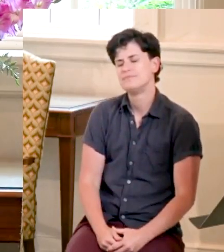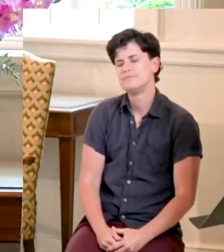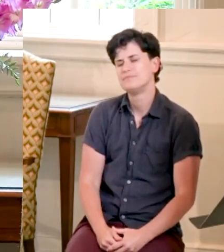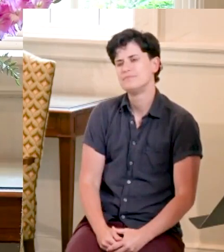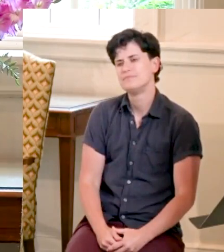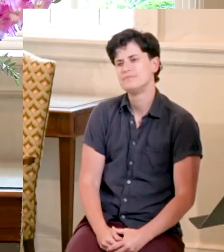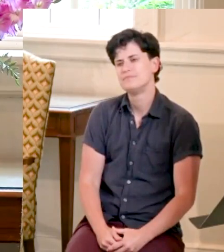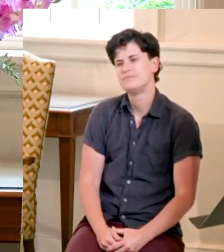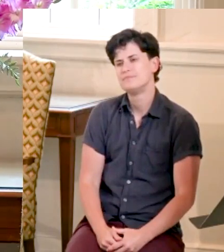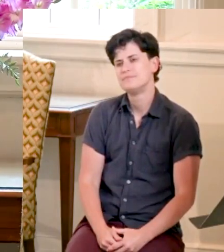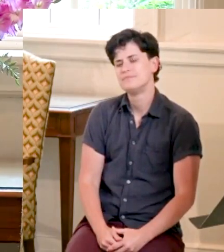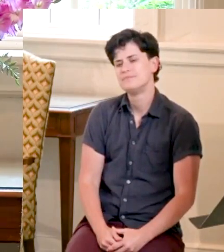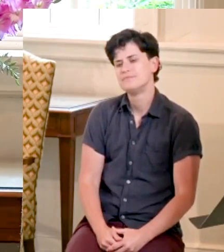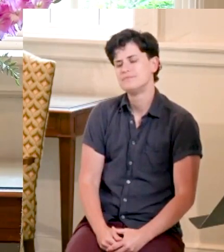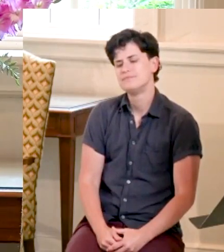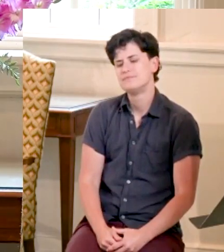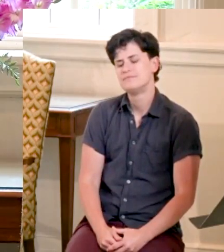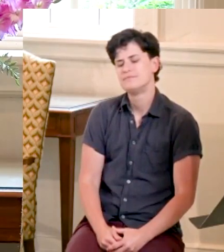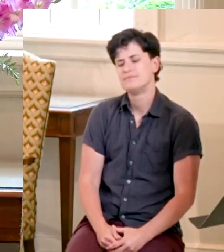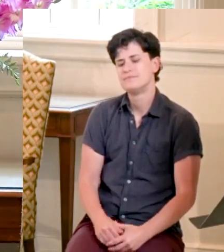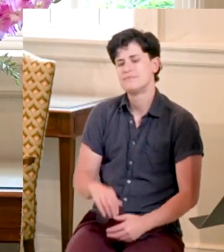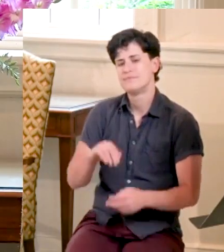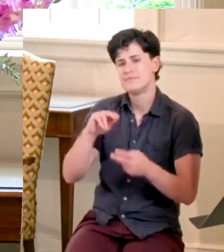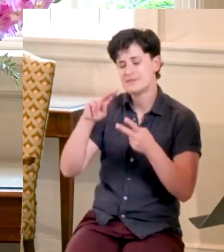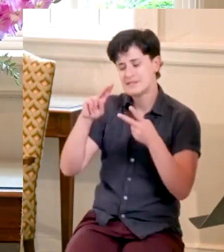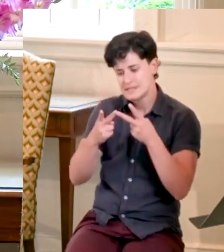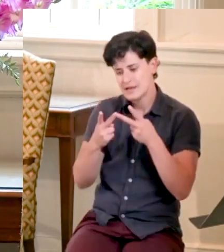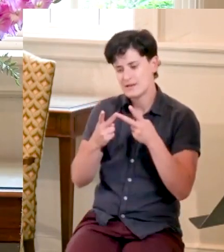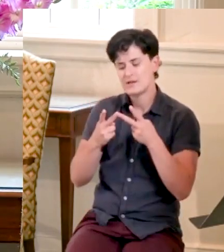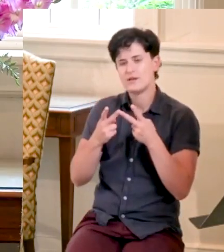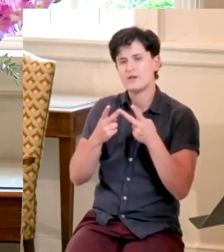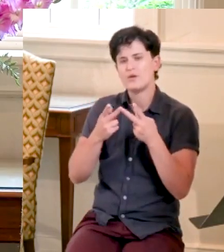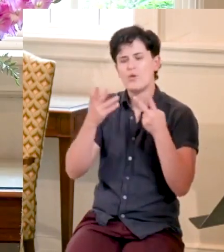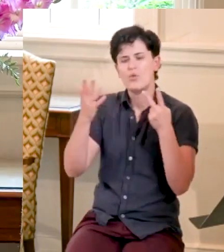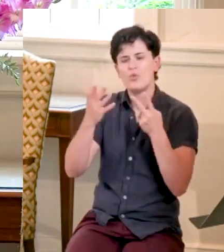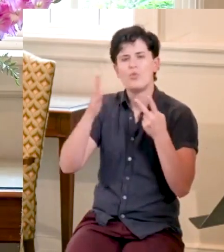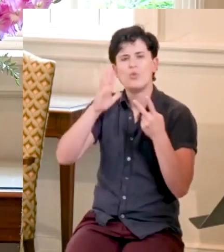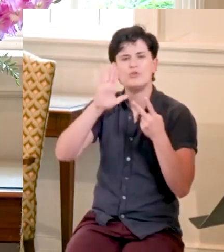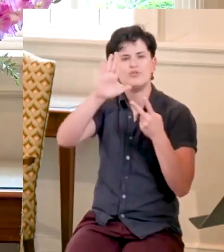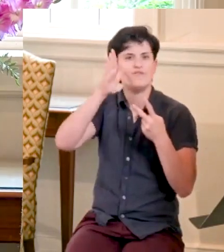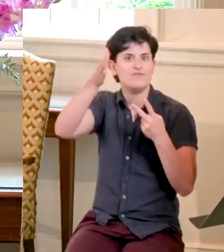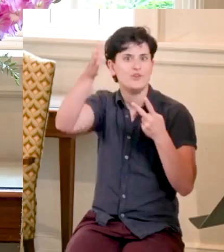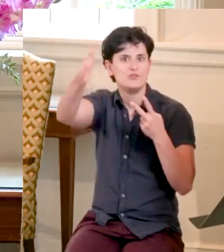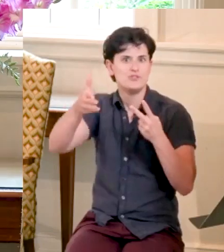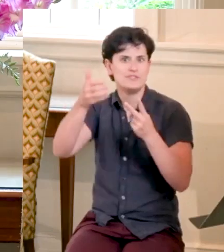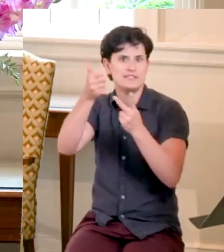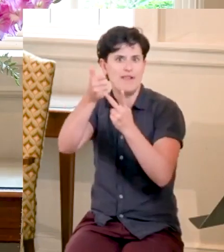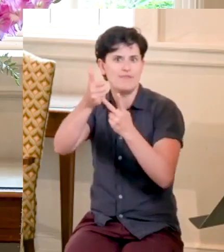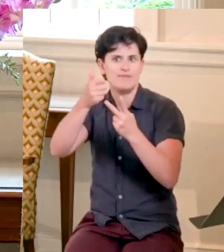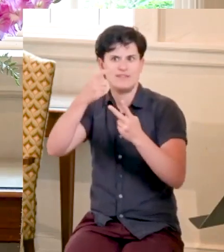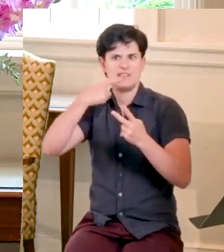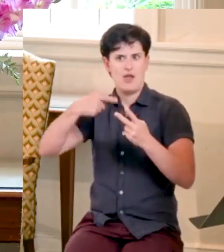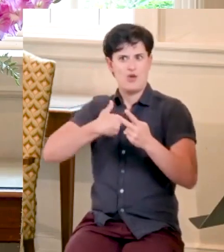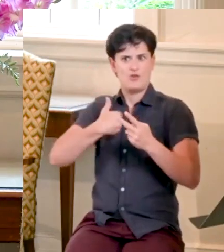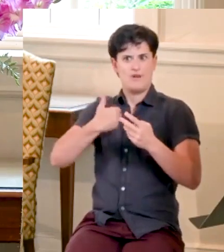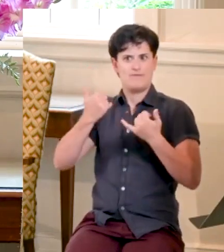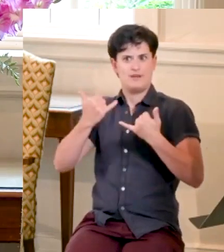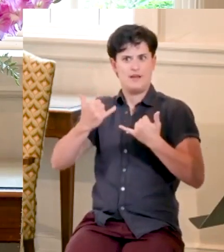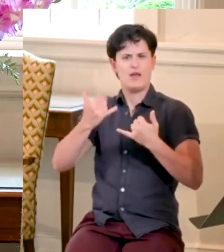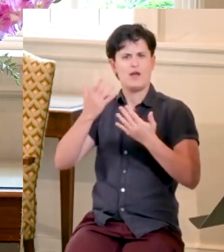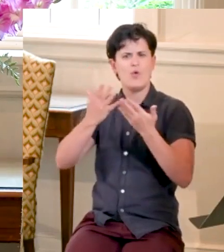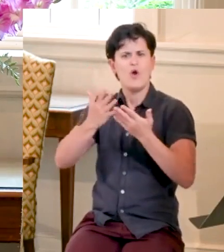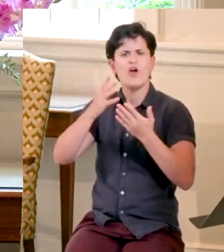Second, what might your future self want to say to you today? What regrets do they hope you'll